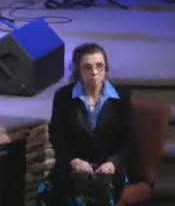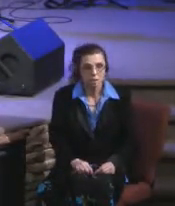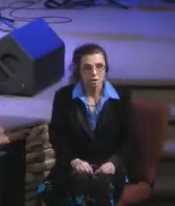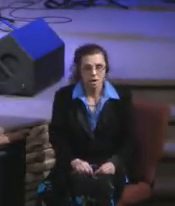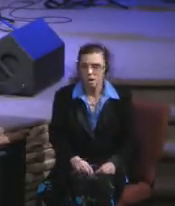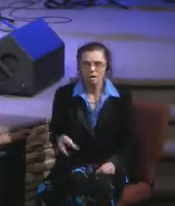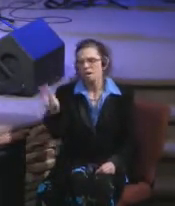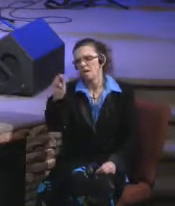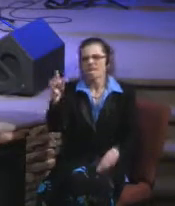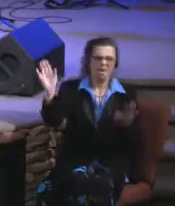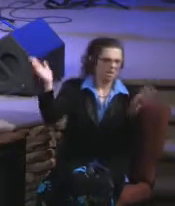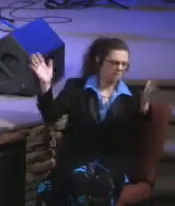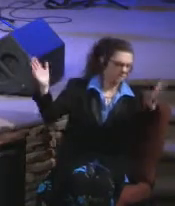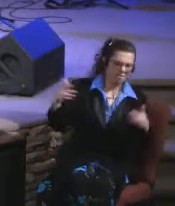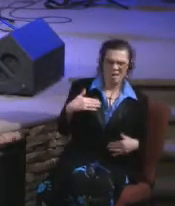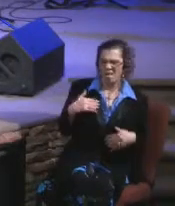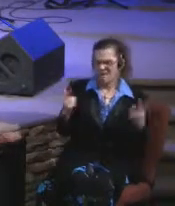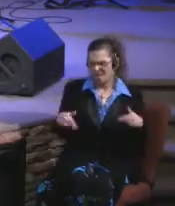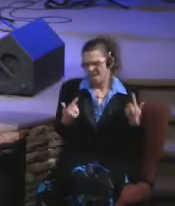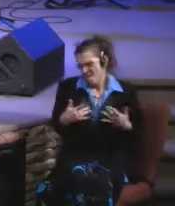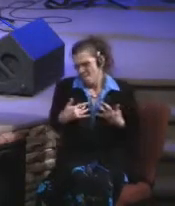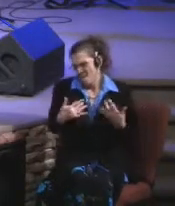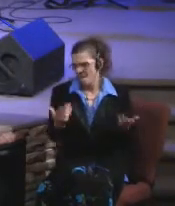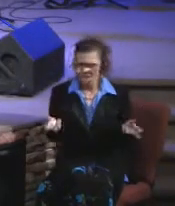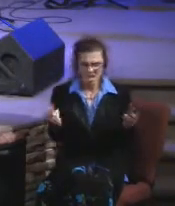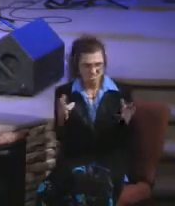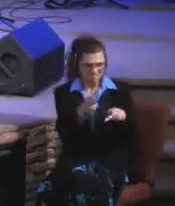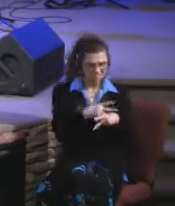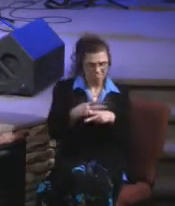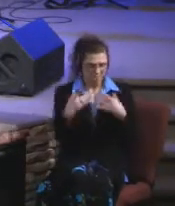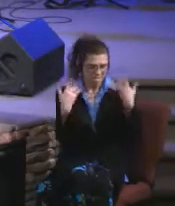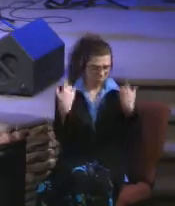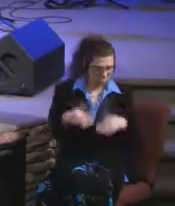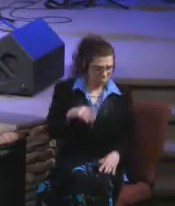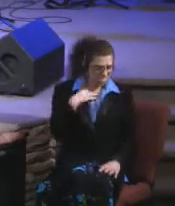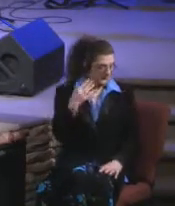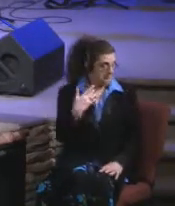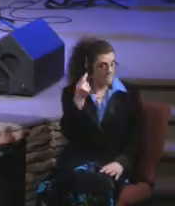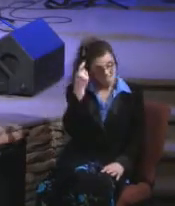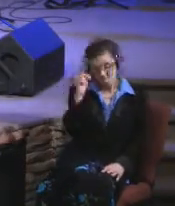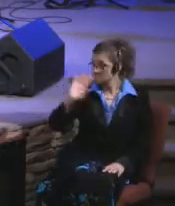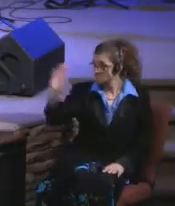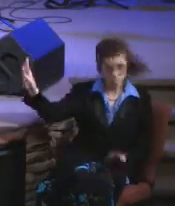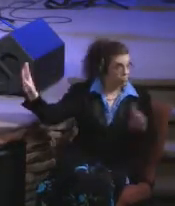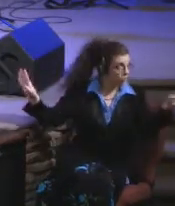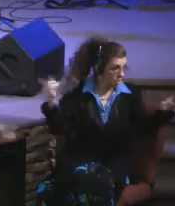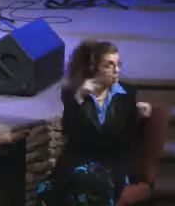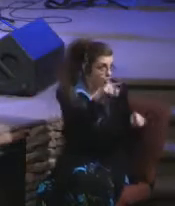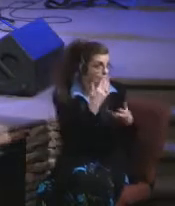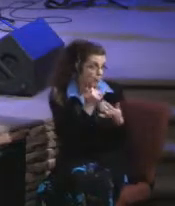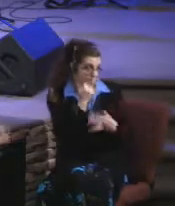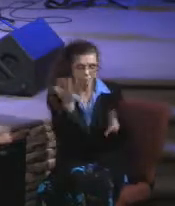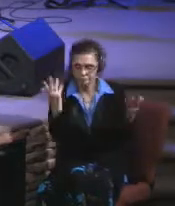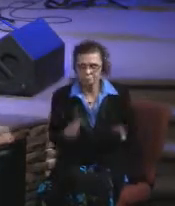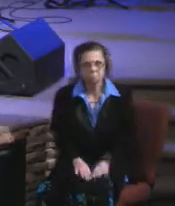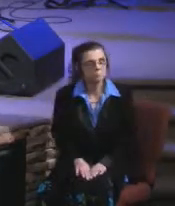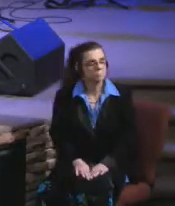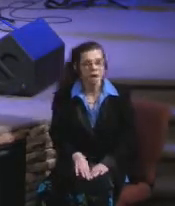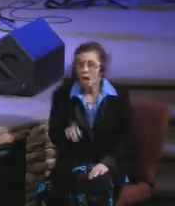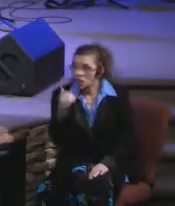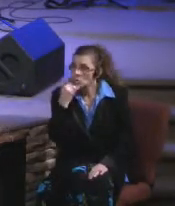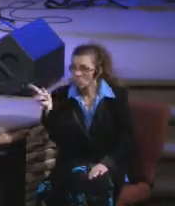And you say, oh, it don't matter. It don't matter how I live. My life don't affect. I'm keeping myself, and whatever I do, that's my business. It ain't none of your business. You're wrong.